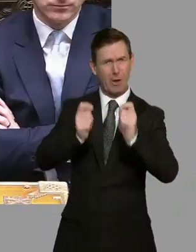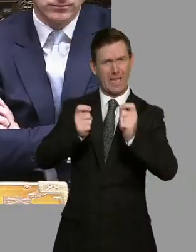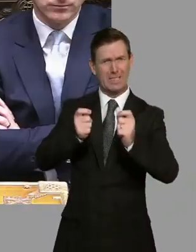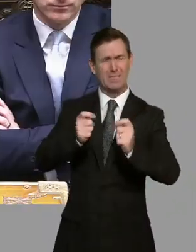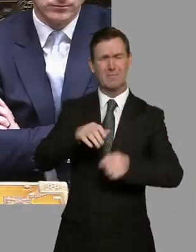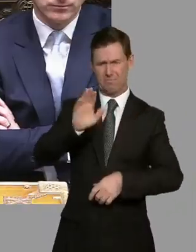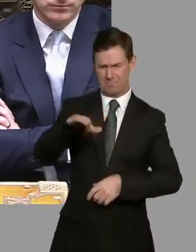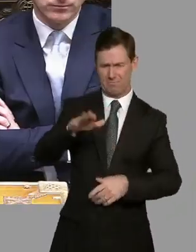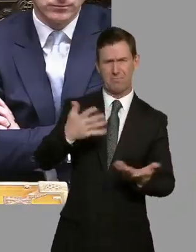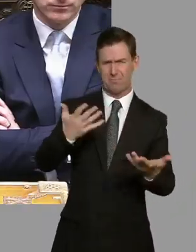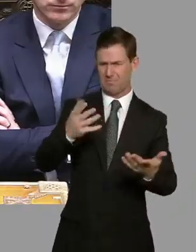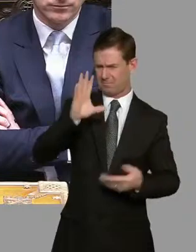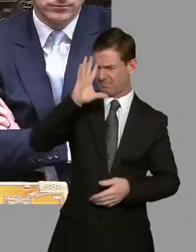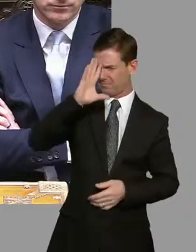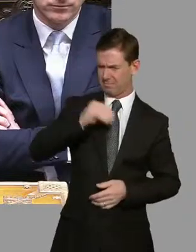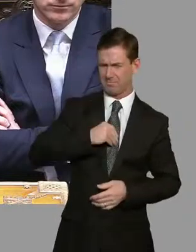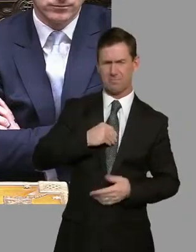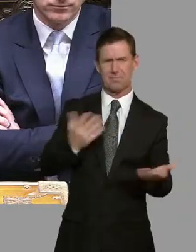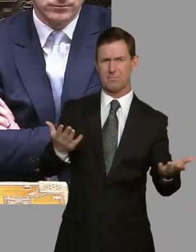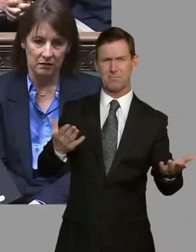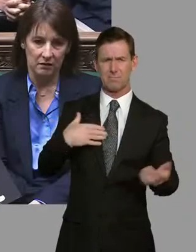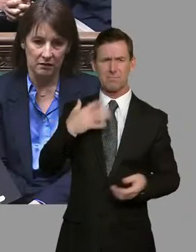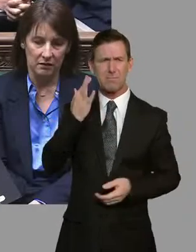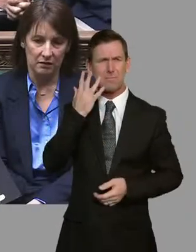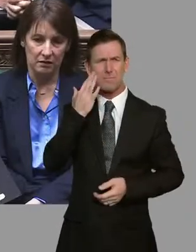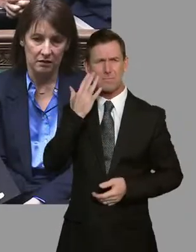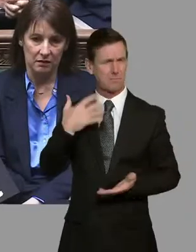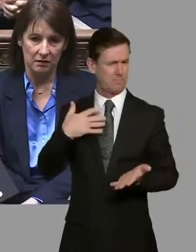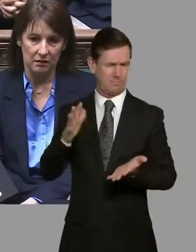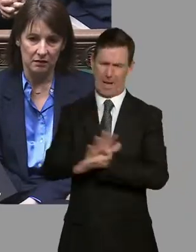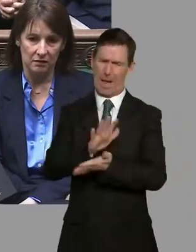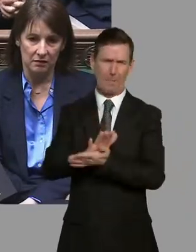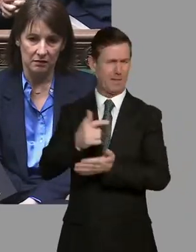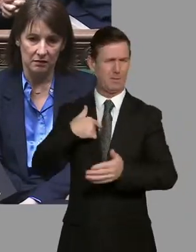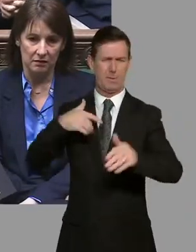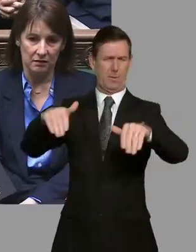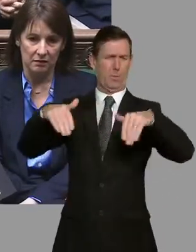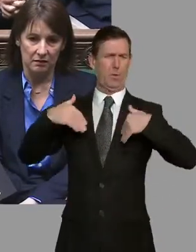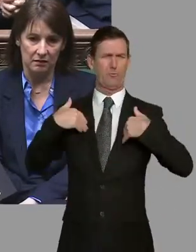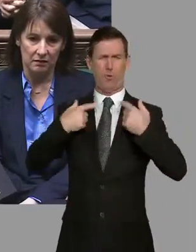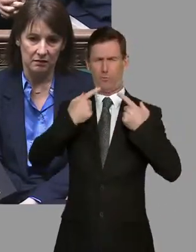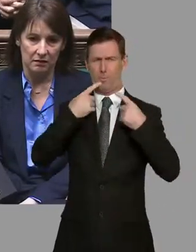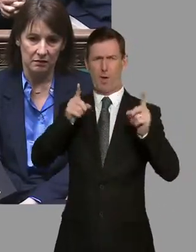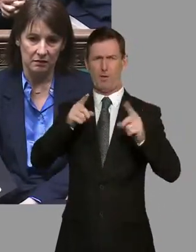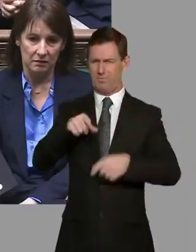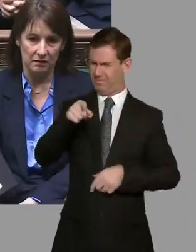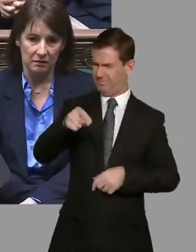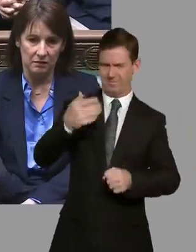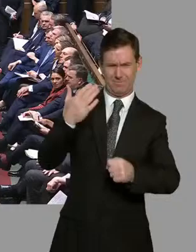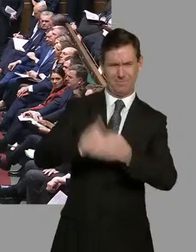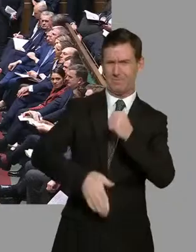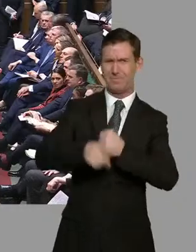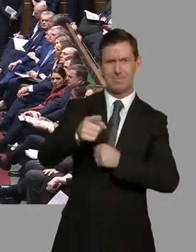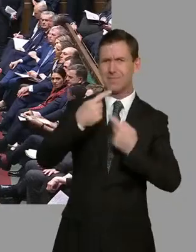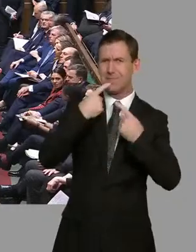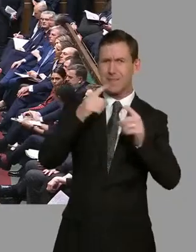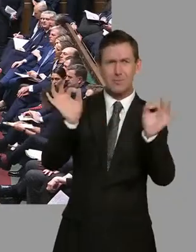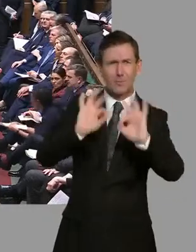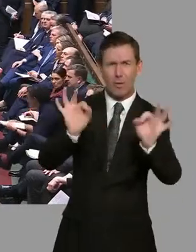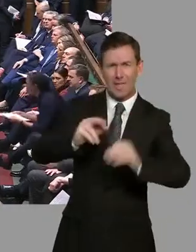will happily withdraw the remark that she hasn't raised it in this House in the 8 years that she's been here until today.